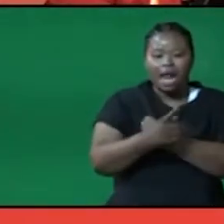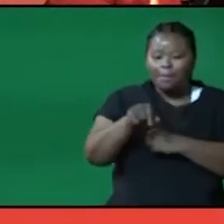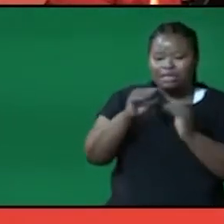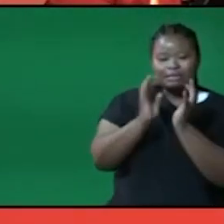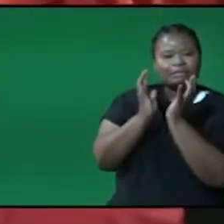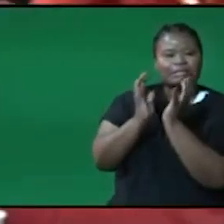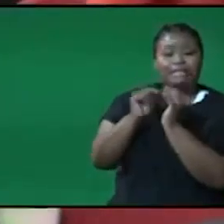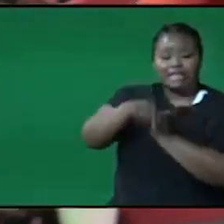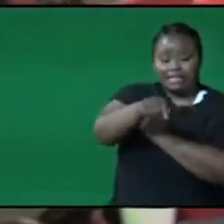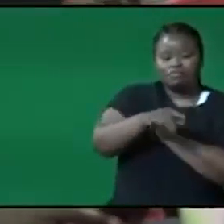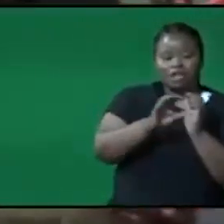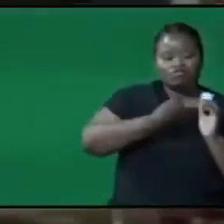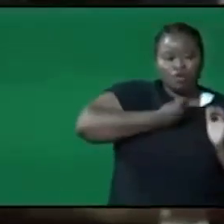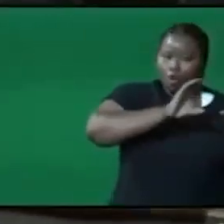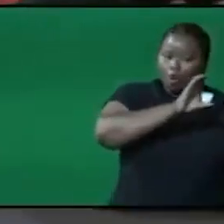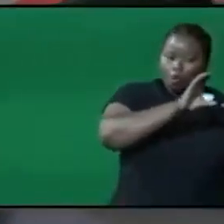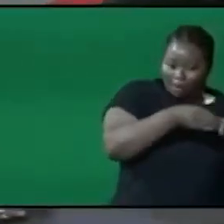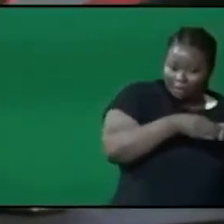Comrades,